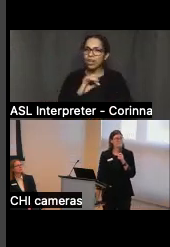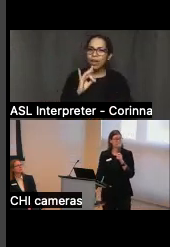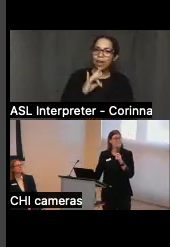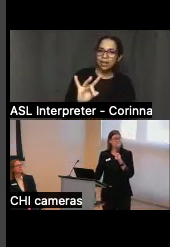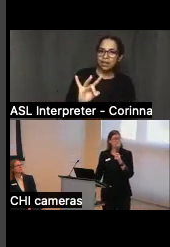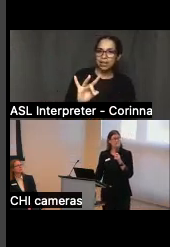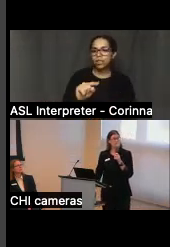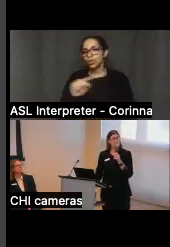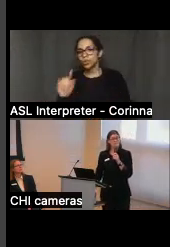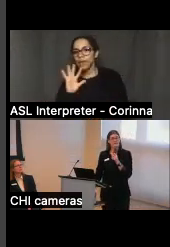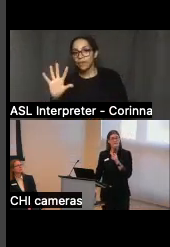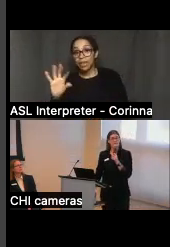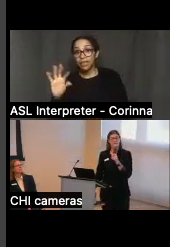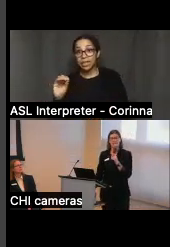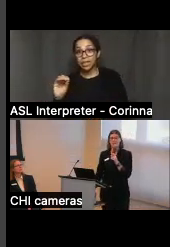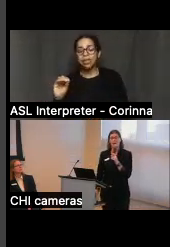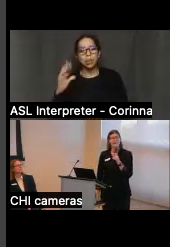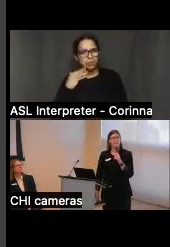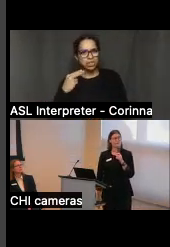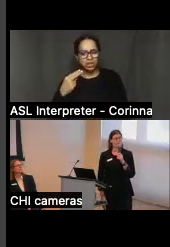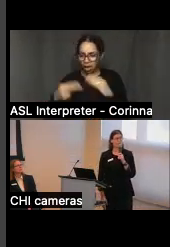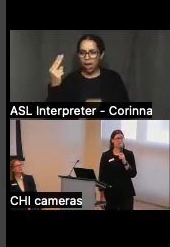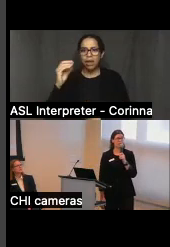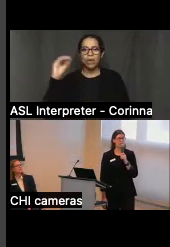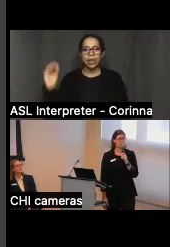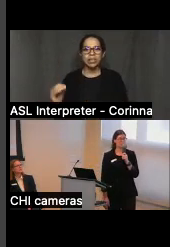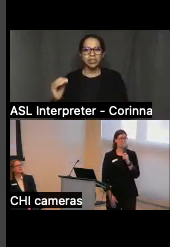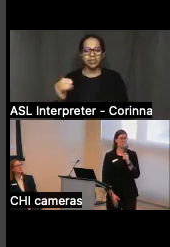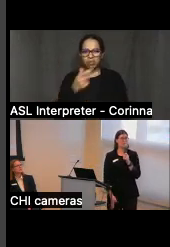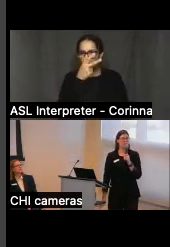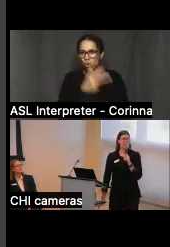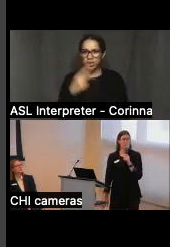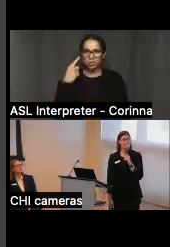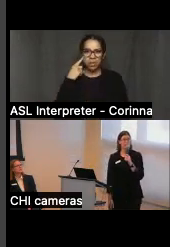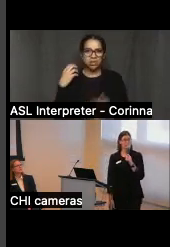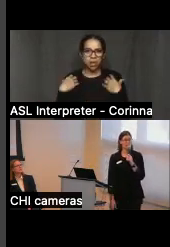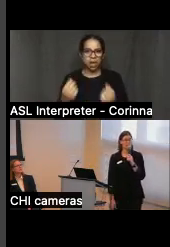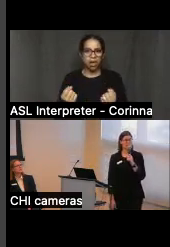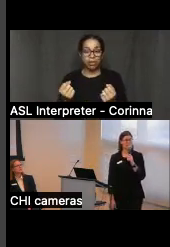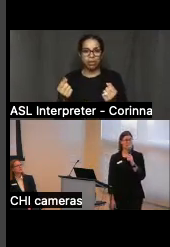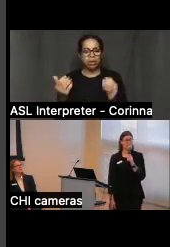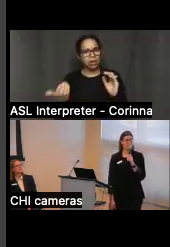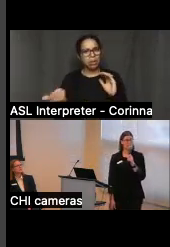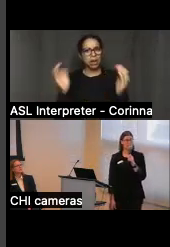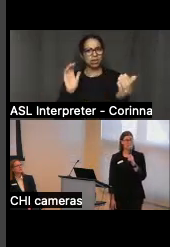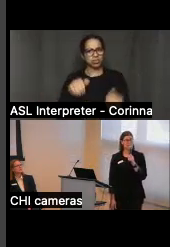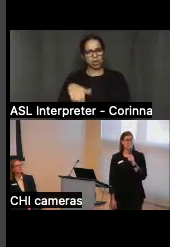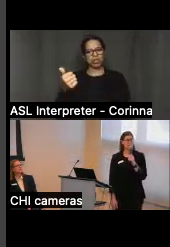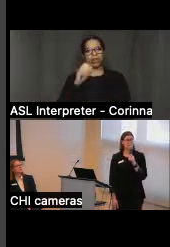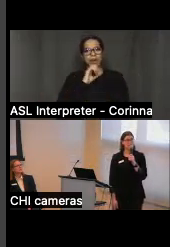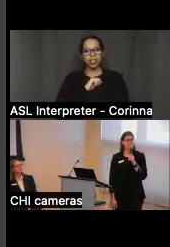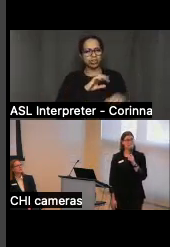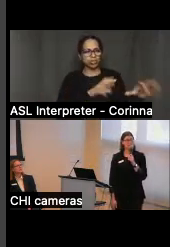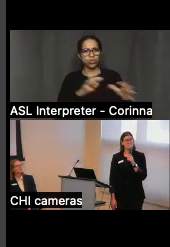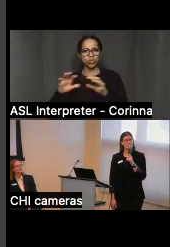were experiencing pretty high rates of poor mental health compared to some other age groups in Colorado.